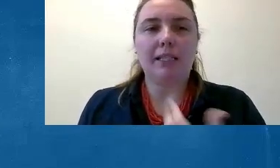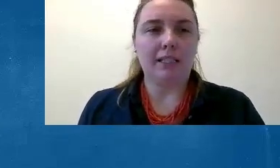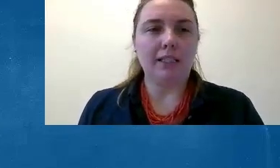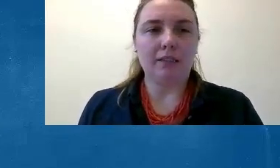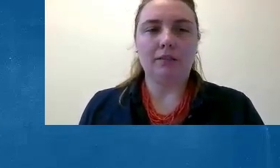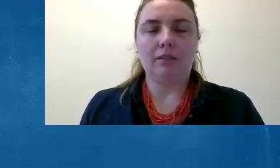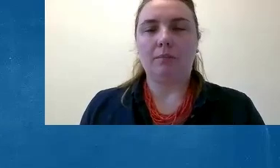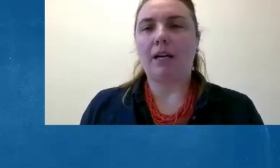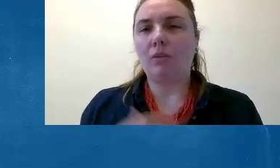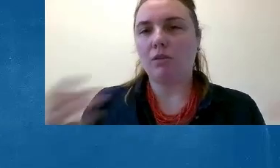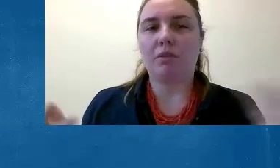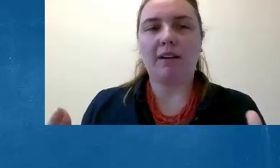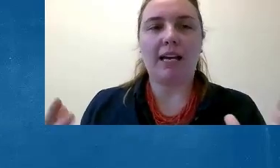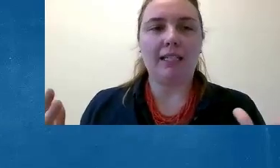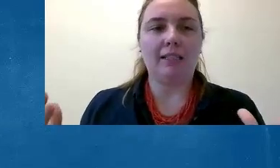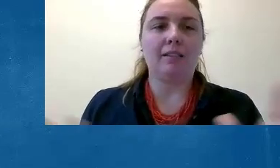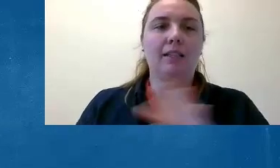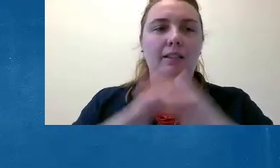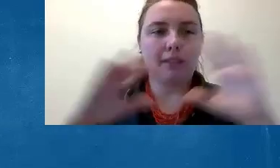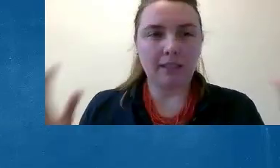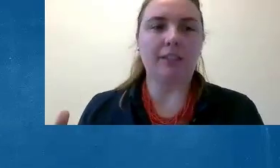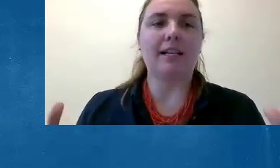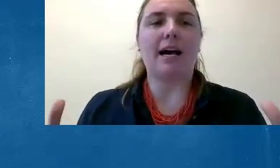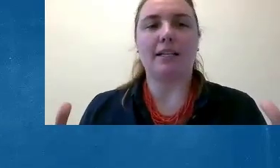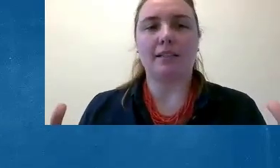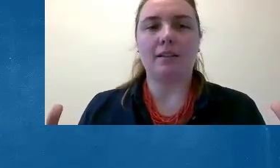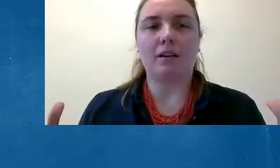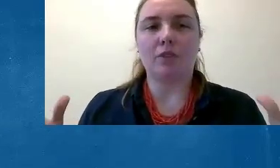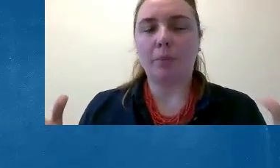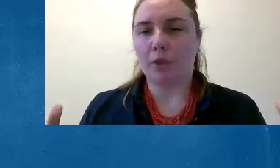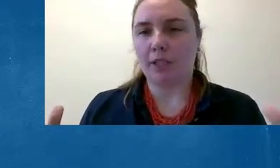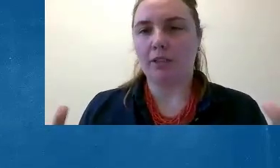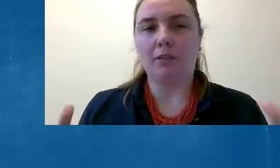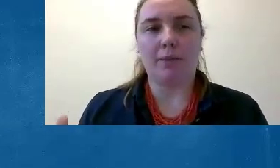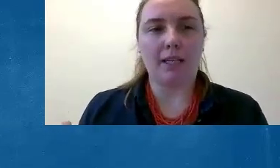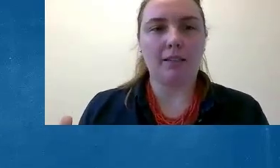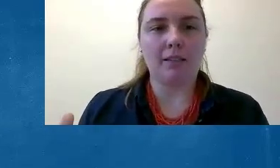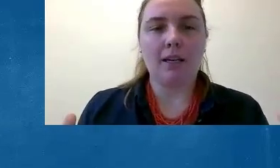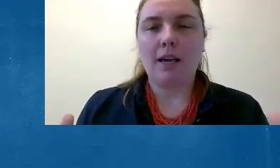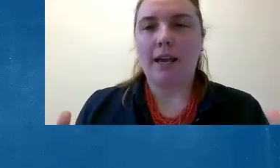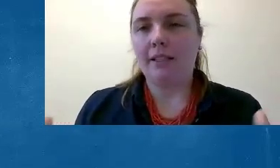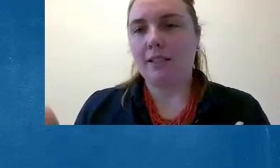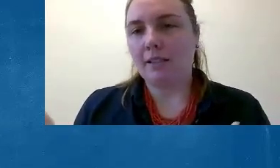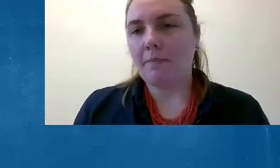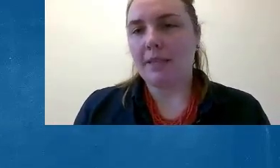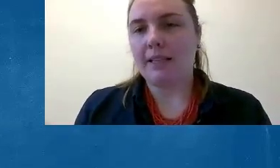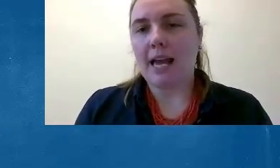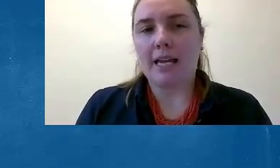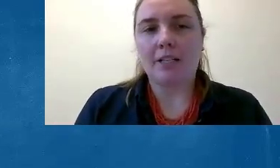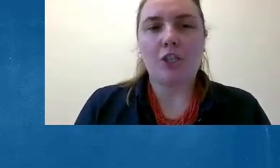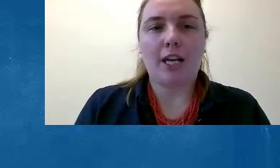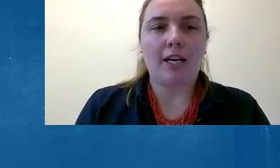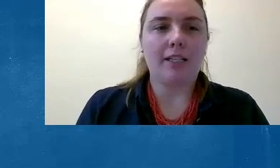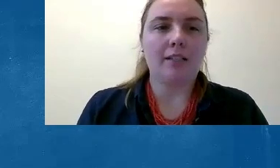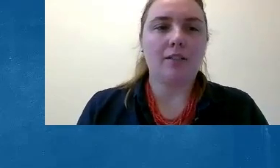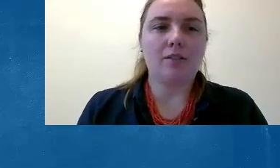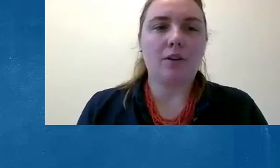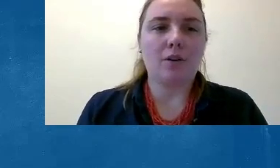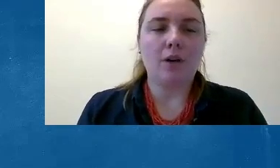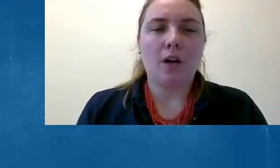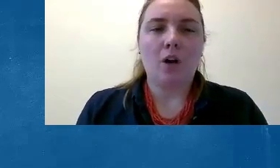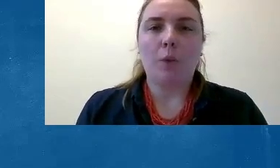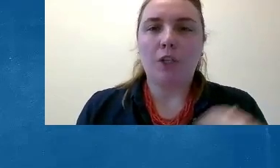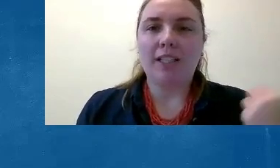some flexibility, but also provides clear guidance on reporting on domains. And this is something that Anne